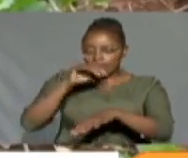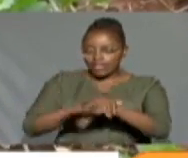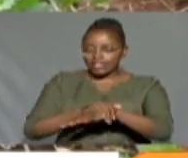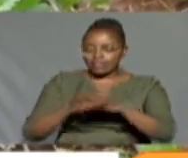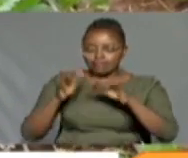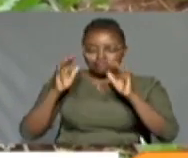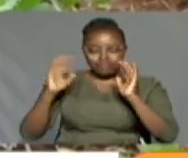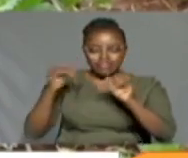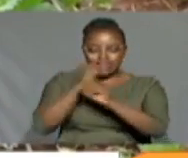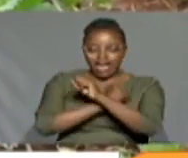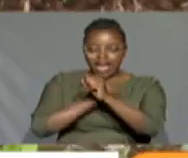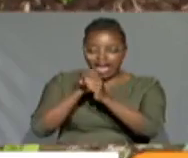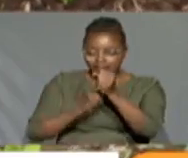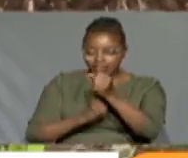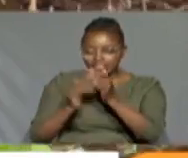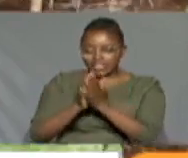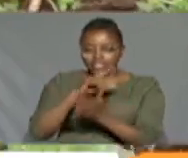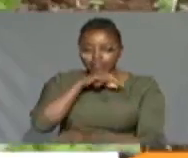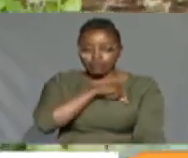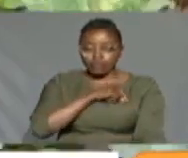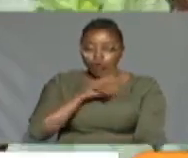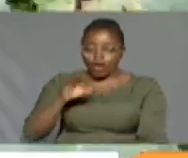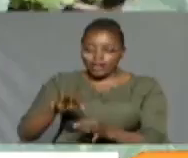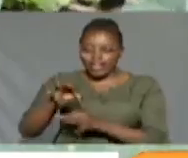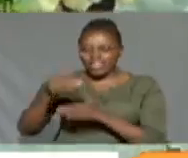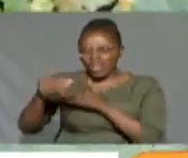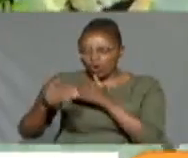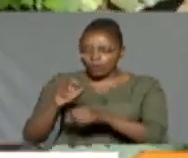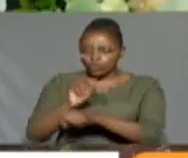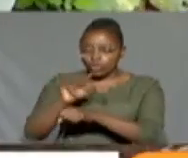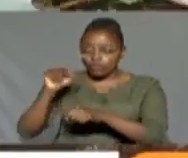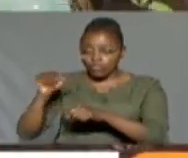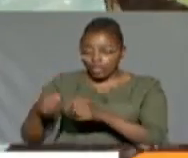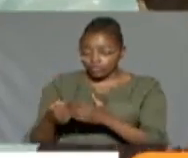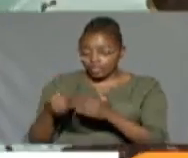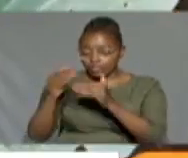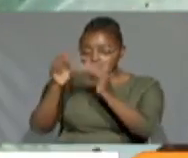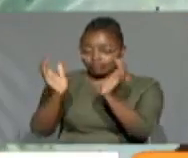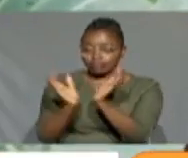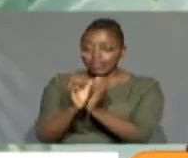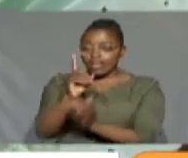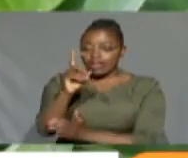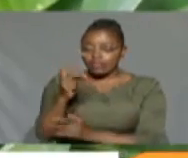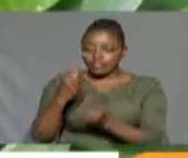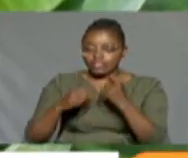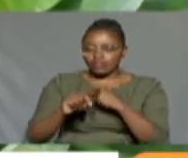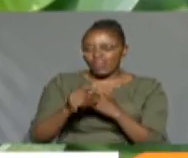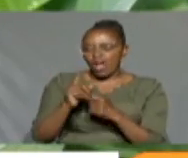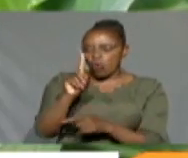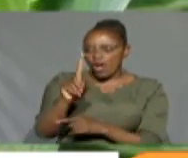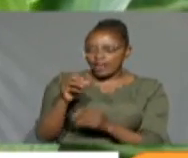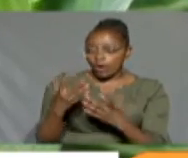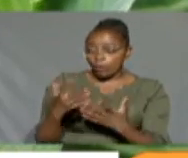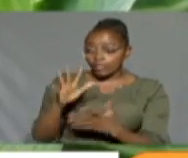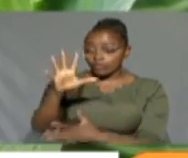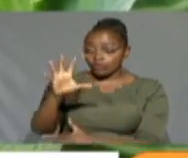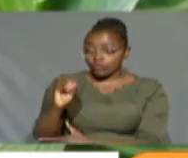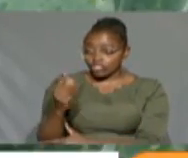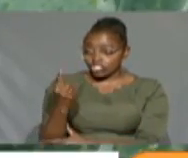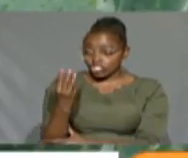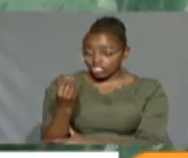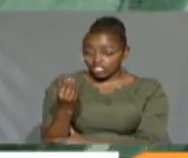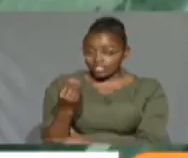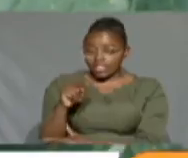big from her venture. In an acre, she gets close to 12,000 pieces of cabbage, selling one at 50 shillings.